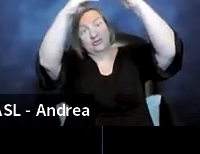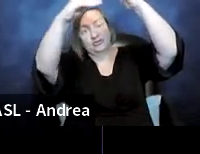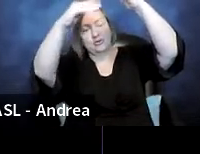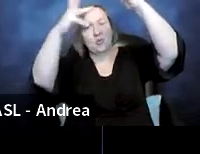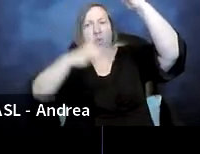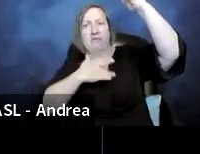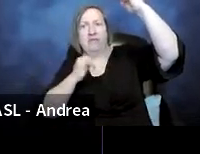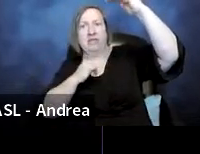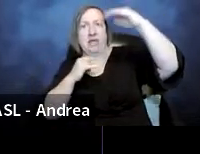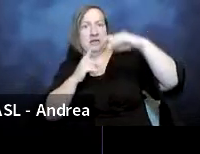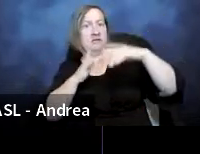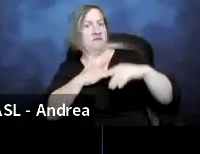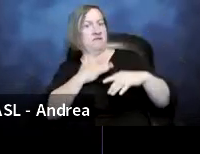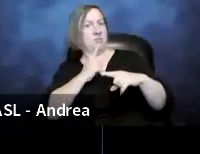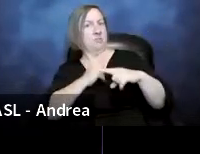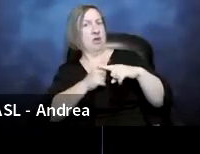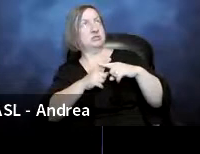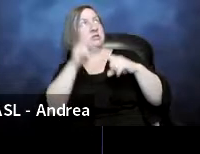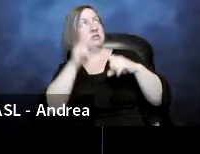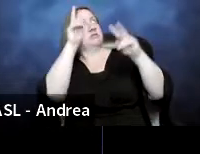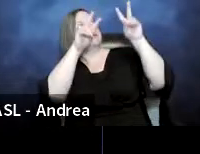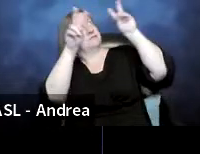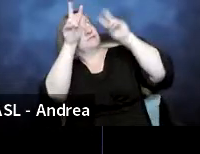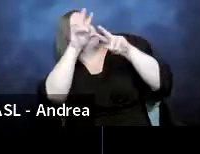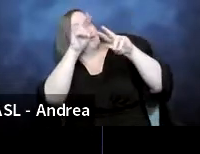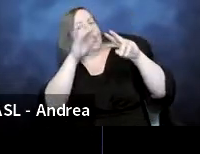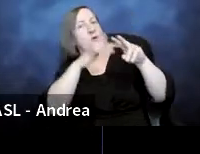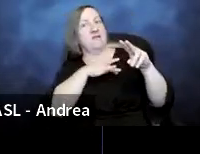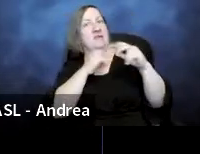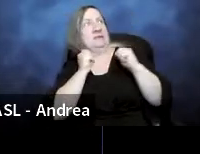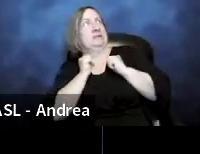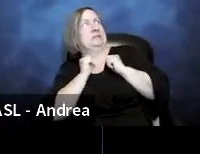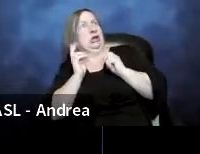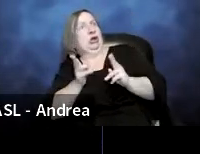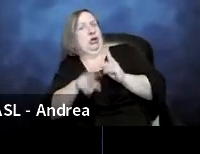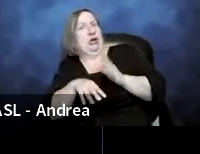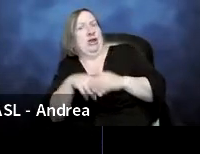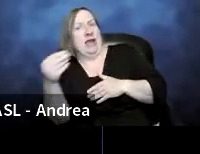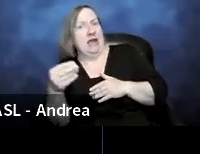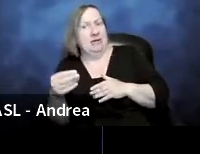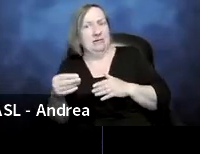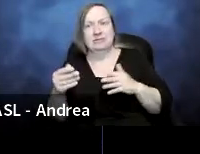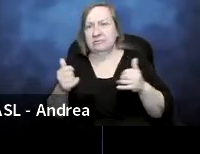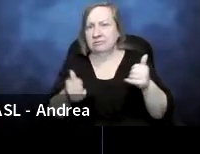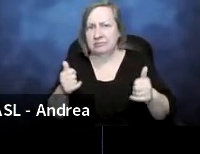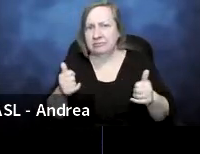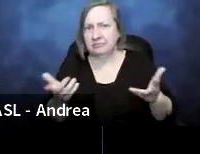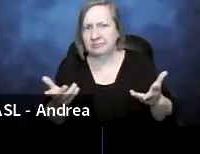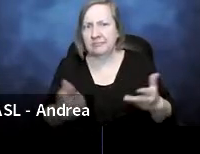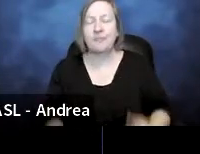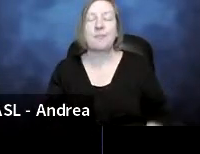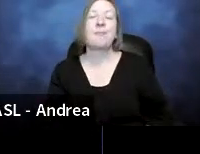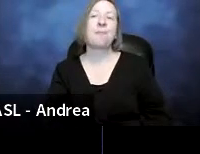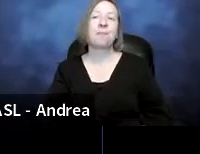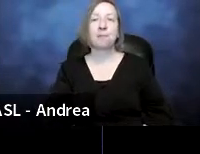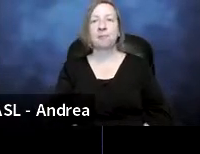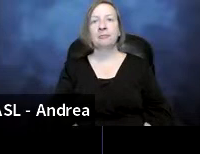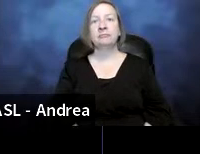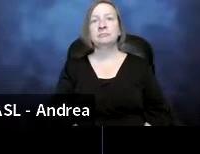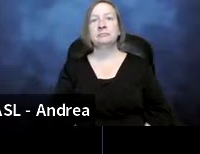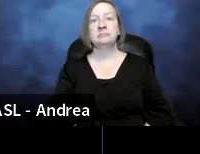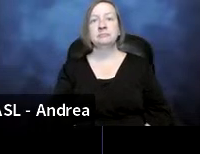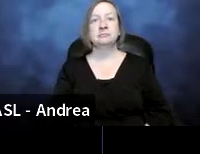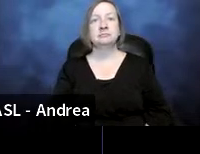What does that feel like? Is it a positive space to be in, or is it a place that you want to get out of as quickly as possible?